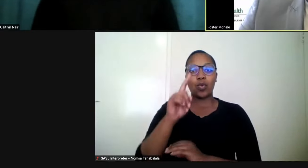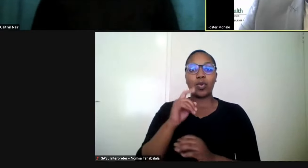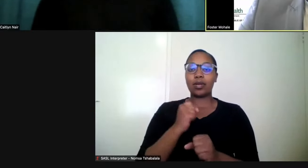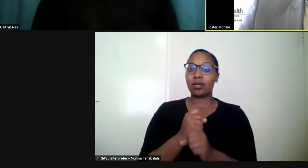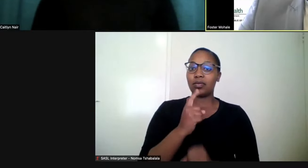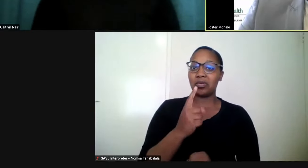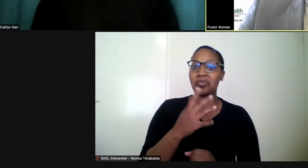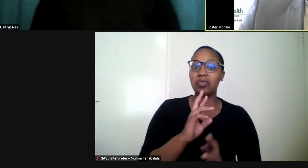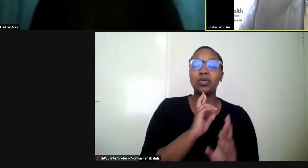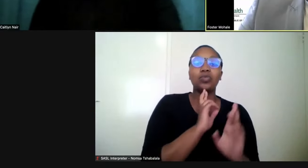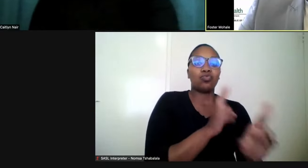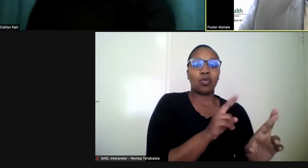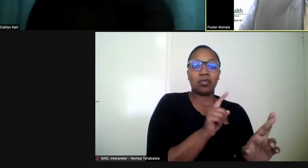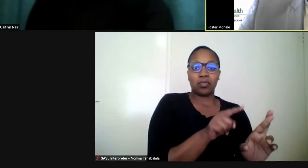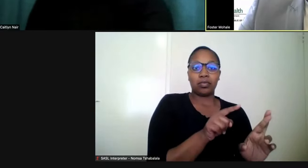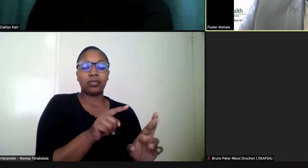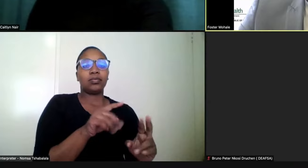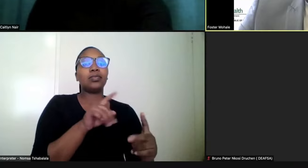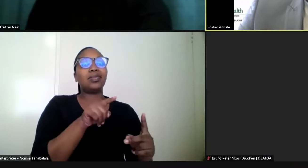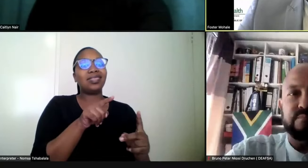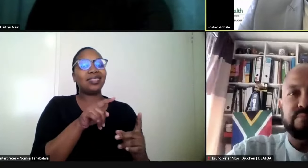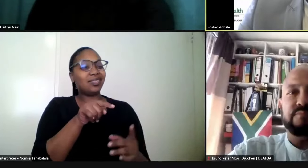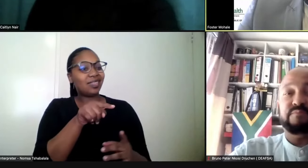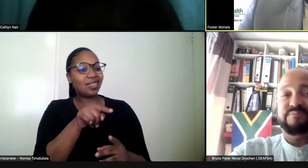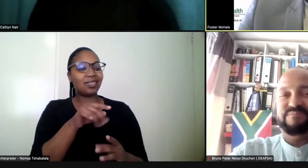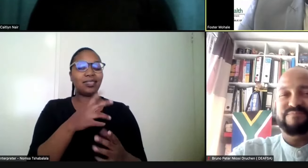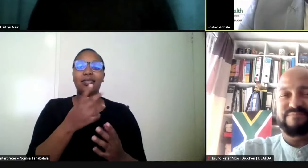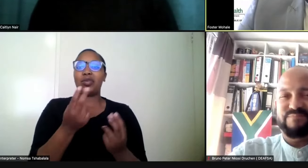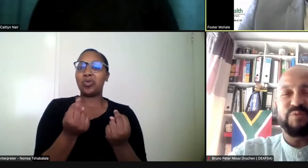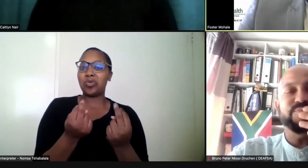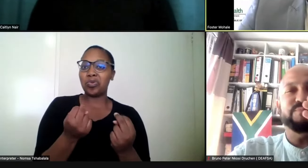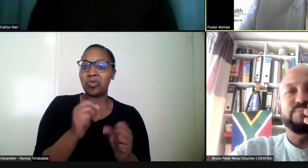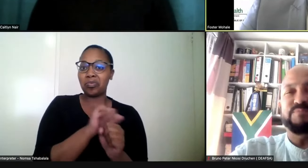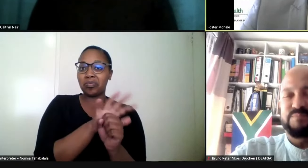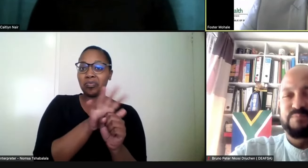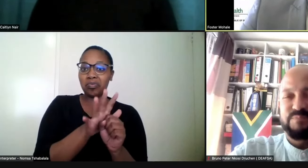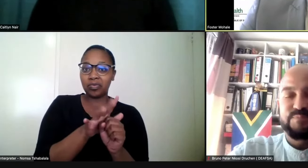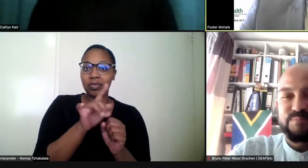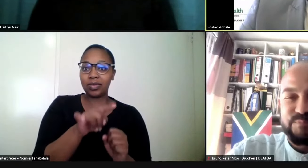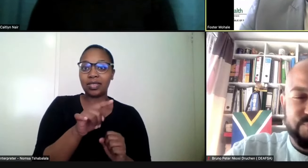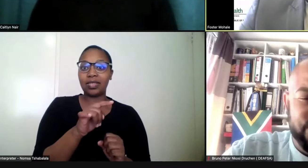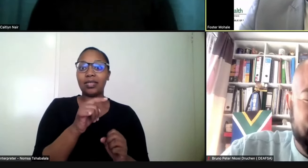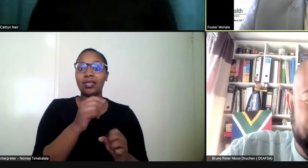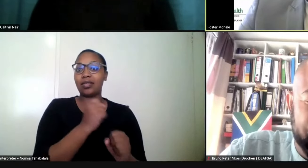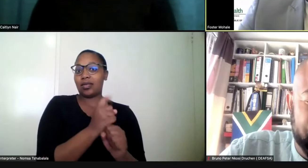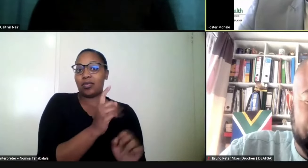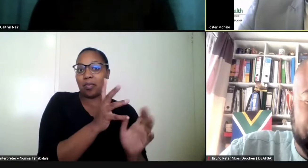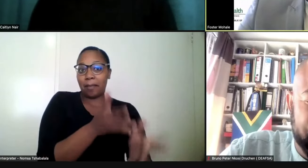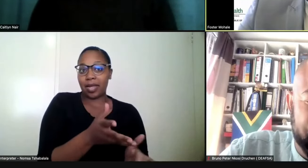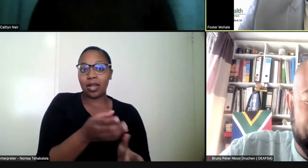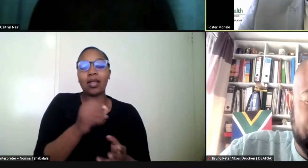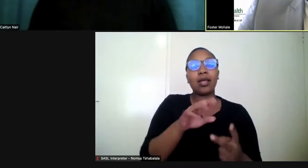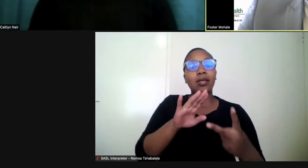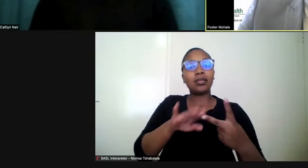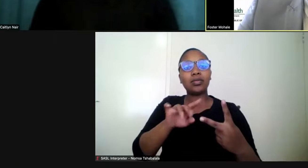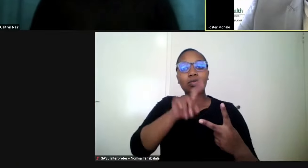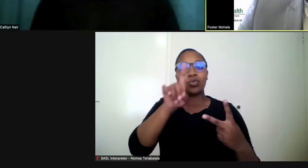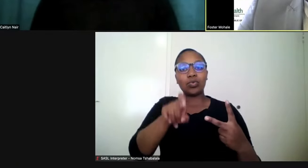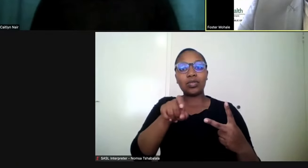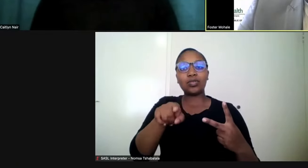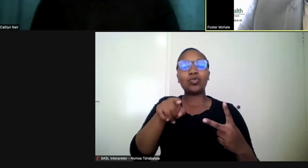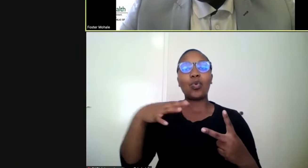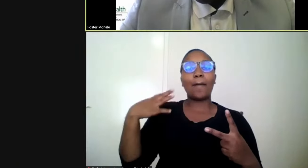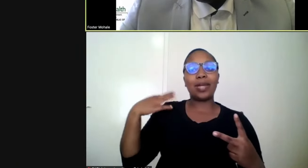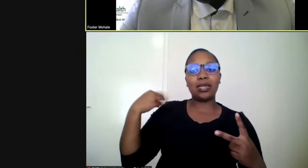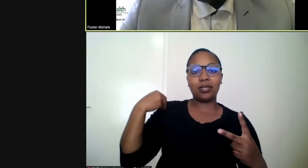again. The second question is from Rian Rothwell from Business Tech. This question is directed to the Minister and the